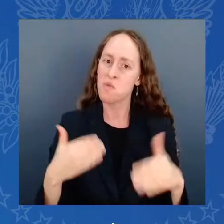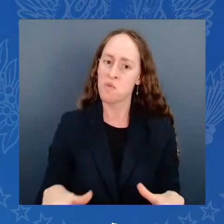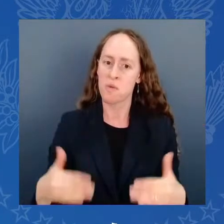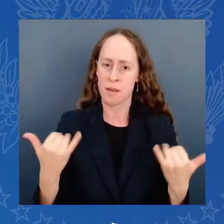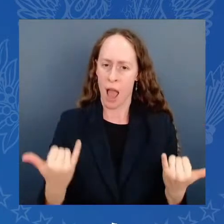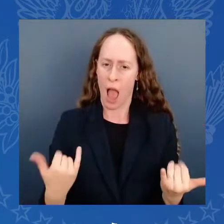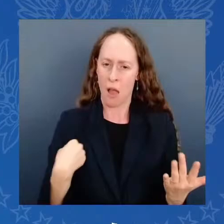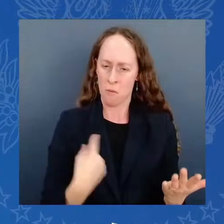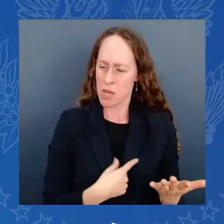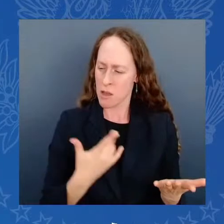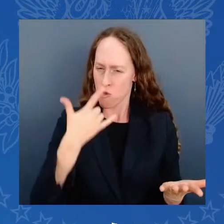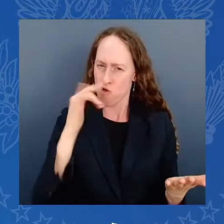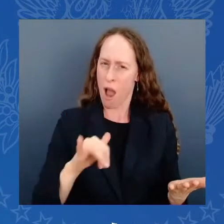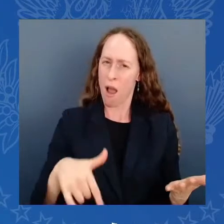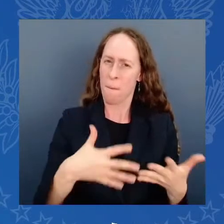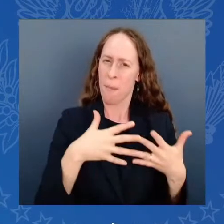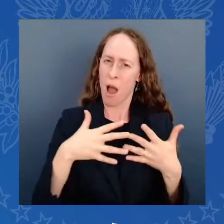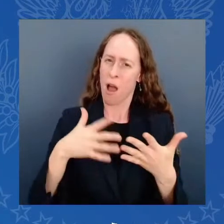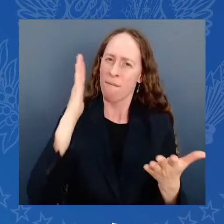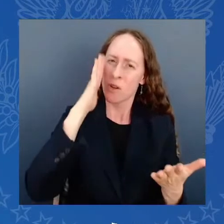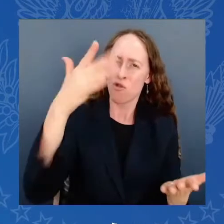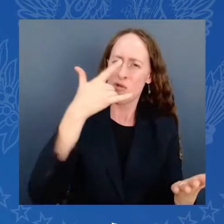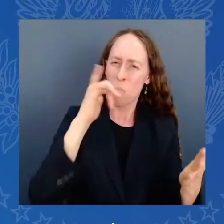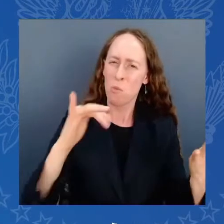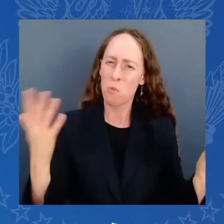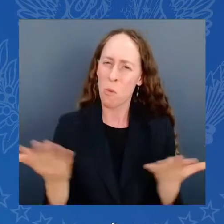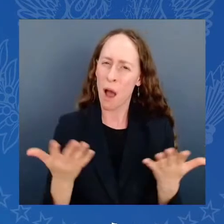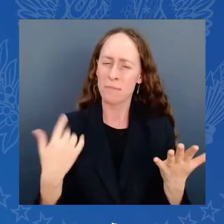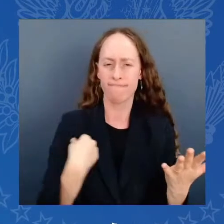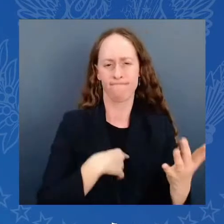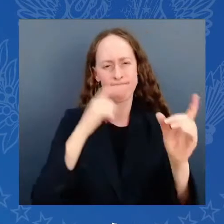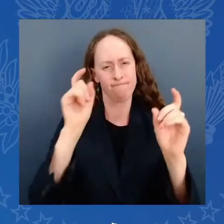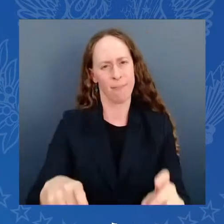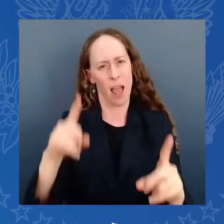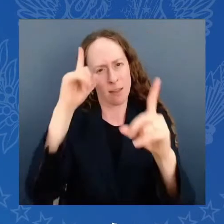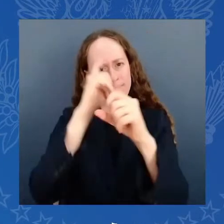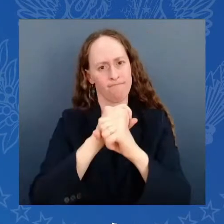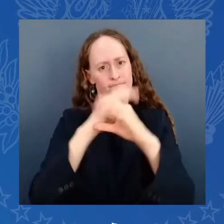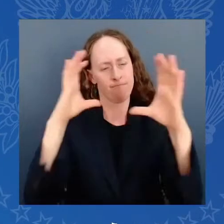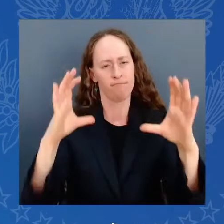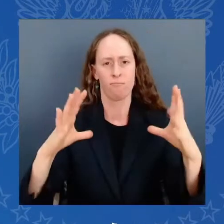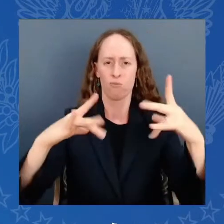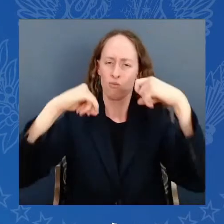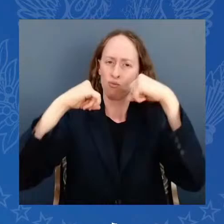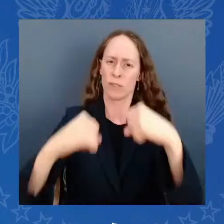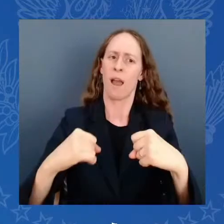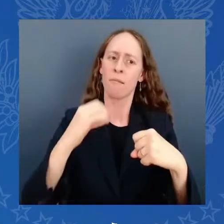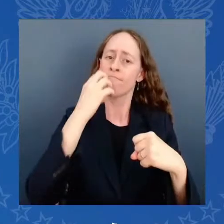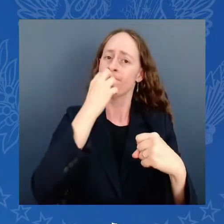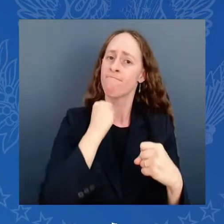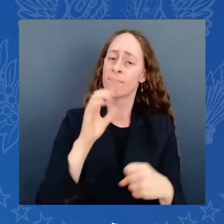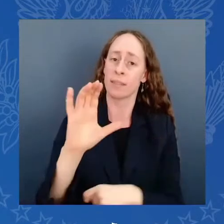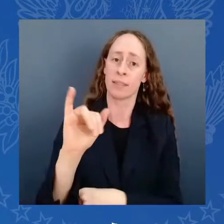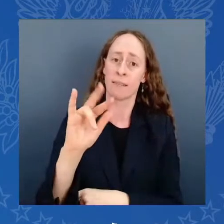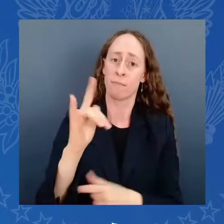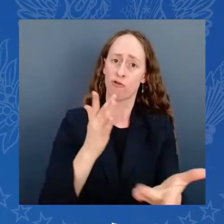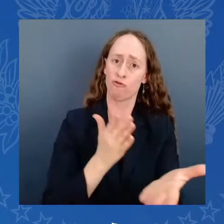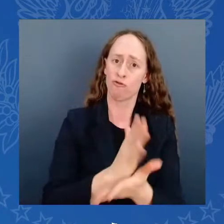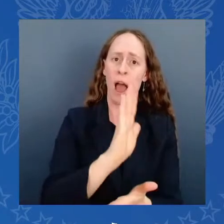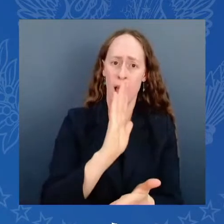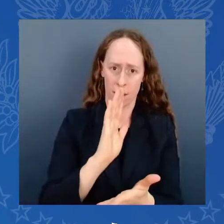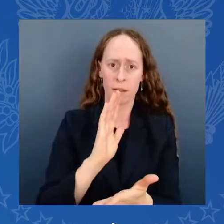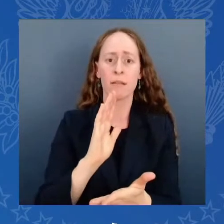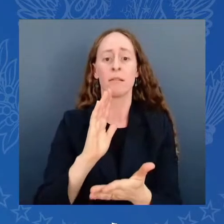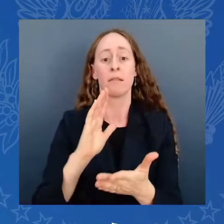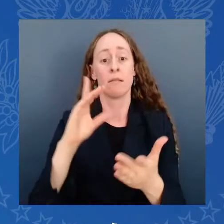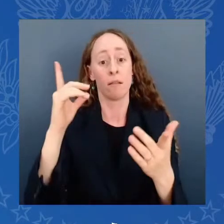We can and must be protected and expand our civil rights in America. We can and must prevent the abuse of presidential power and